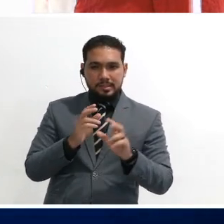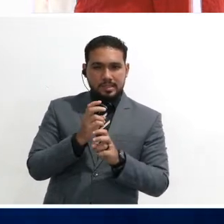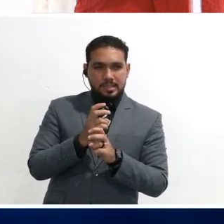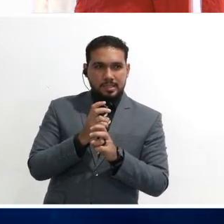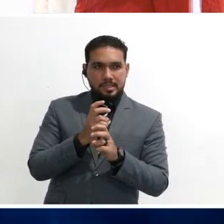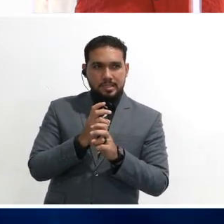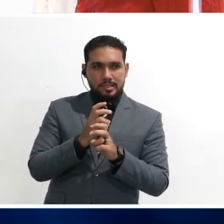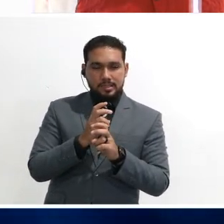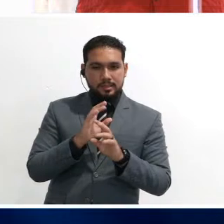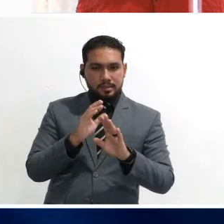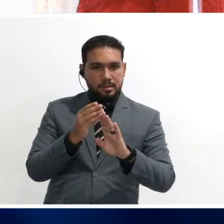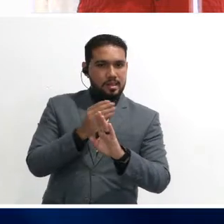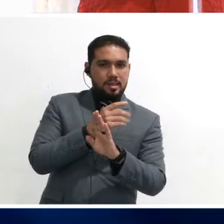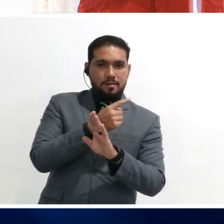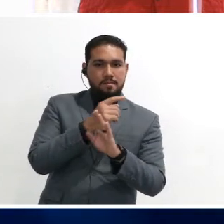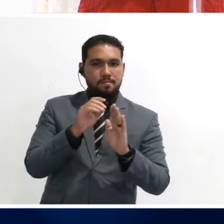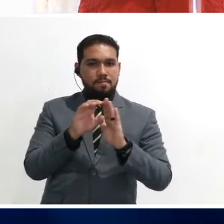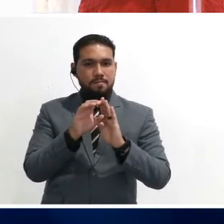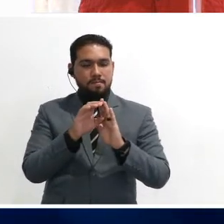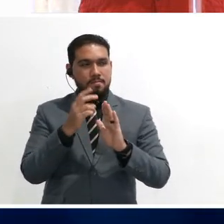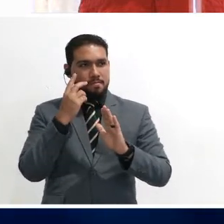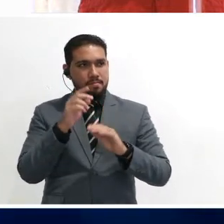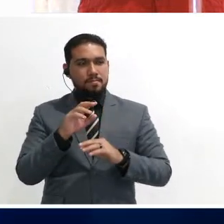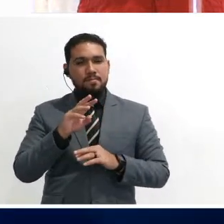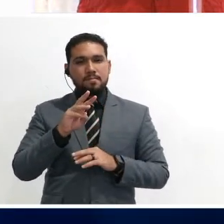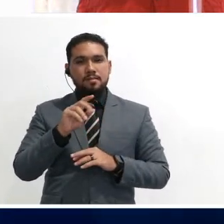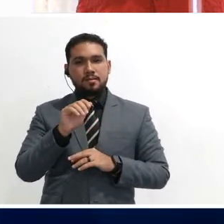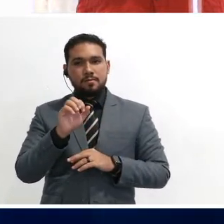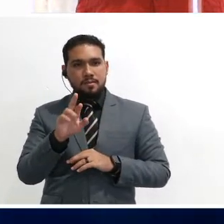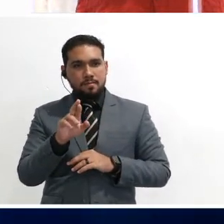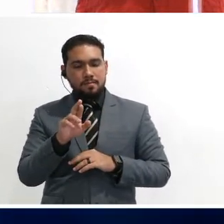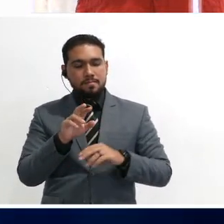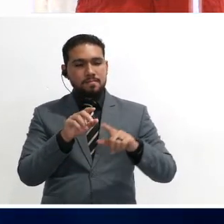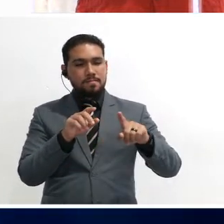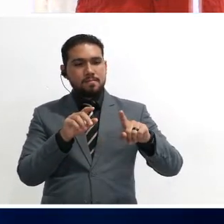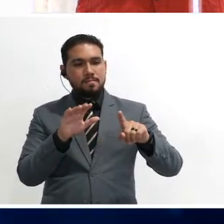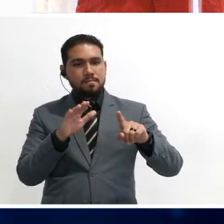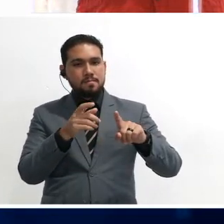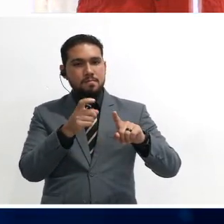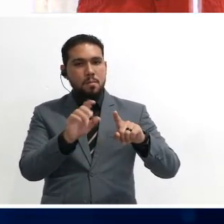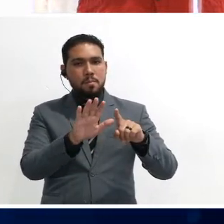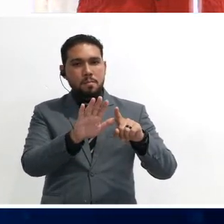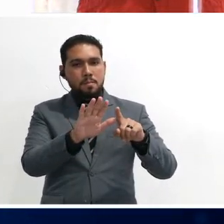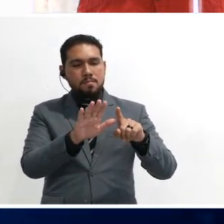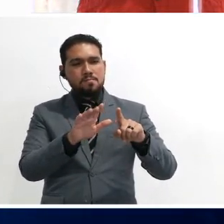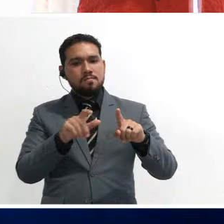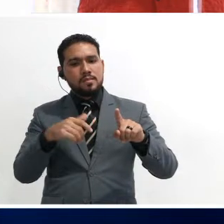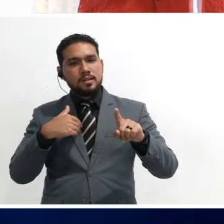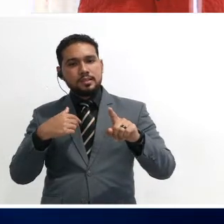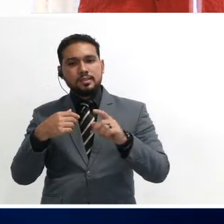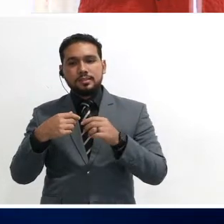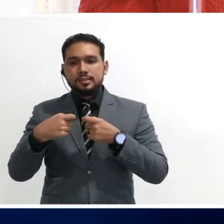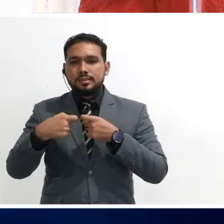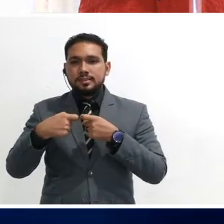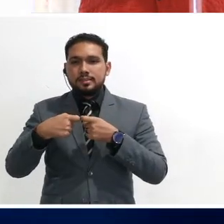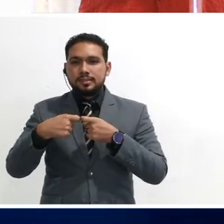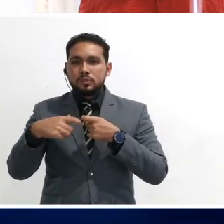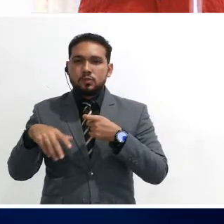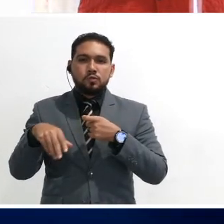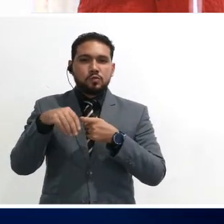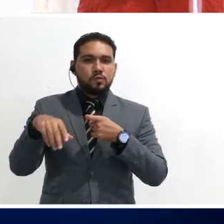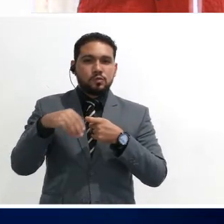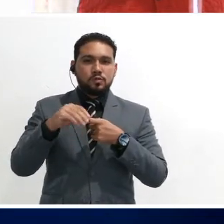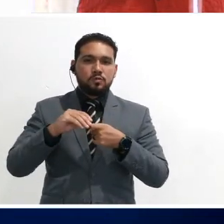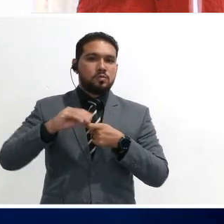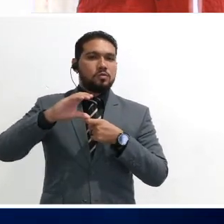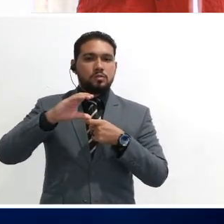into chips, diced, and then the chips are put on a temporary carrier but spaced apart and molded over. And